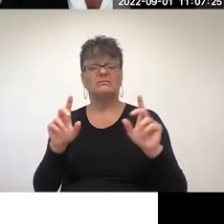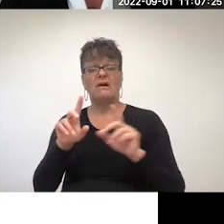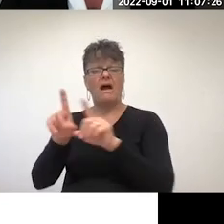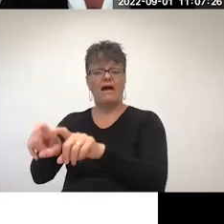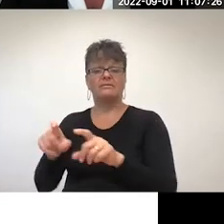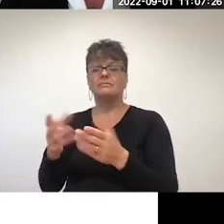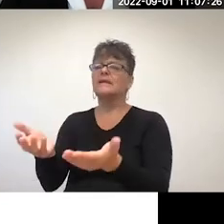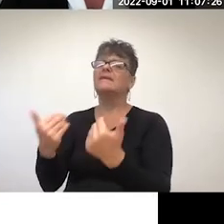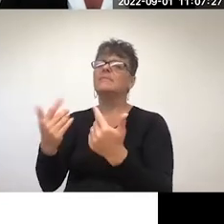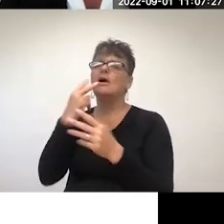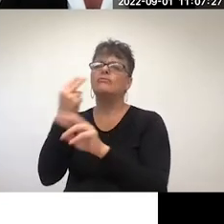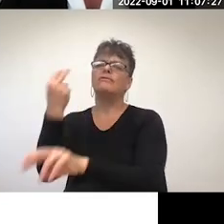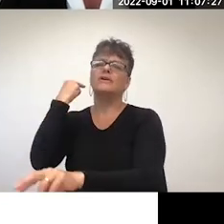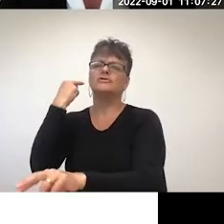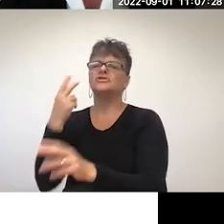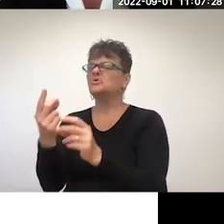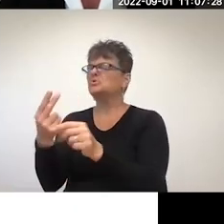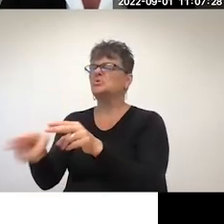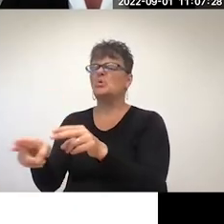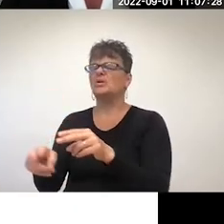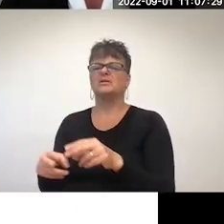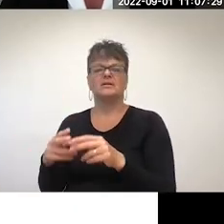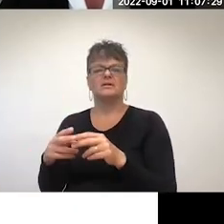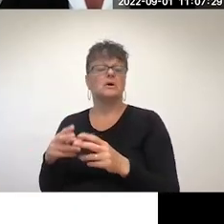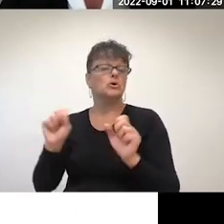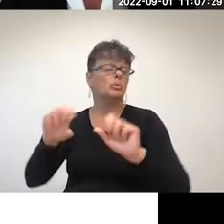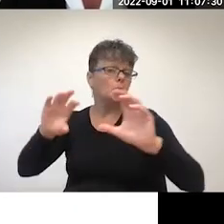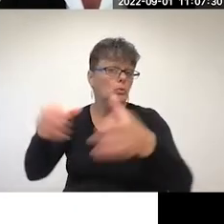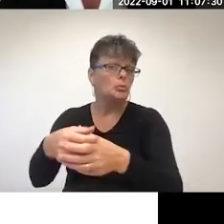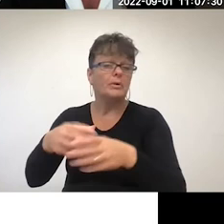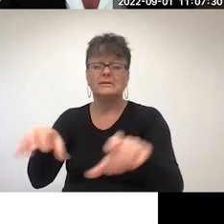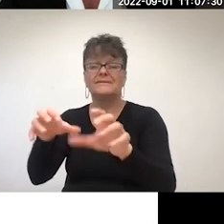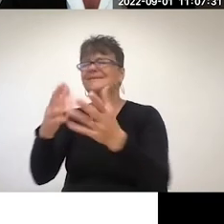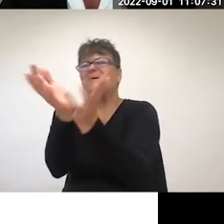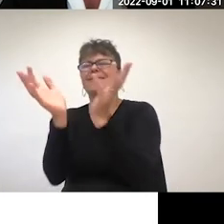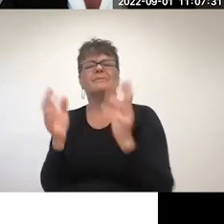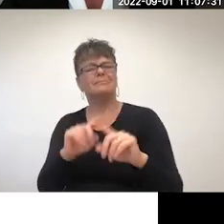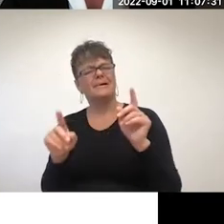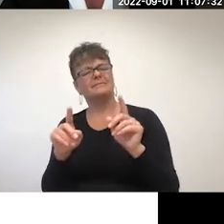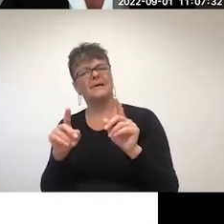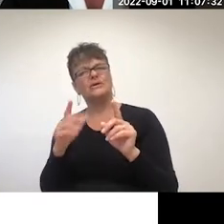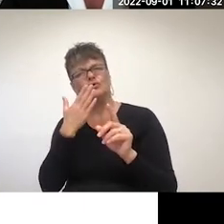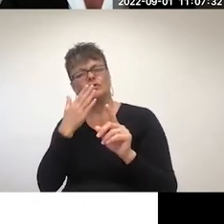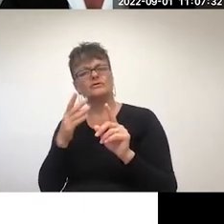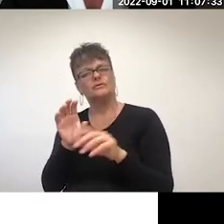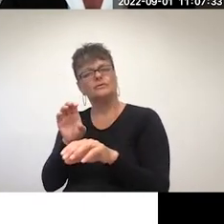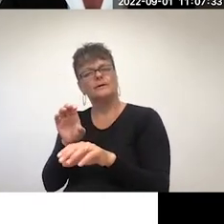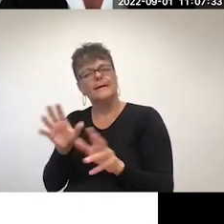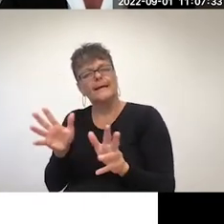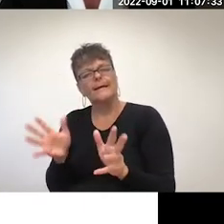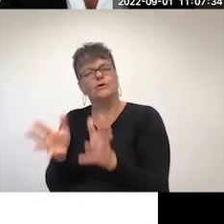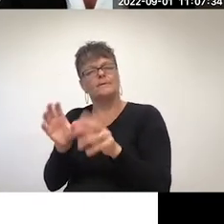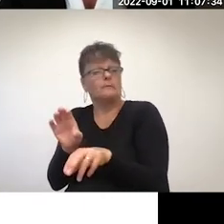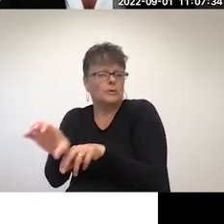what you're taking away from this module. It could be a group activity, all these kinds of things. So structuring that retrieval practice for